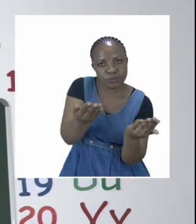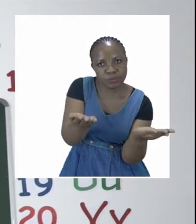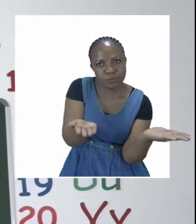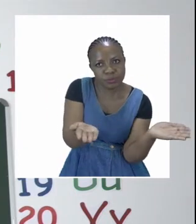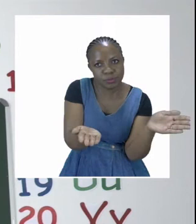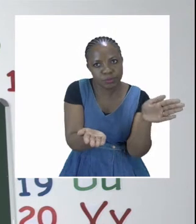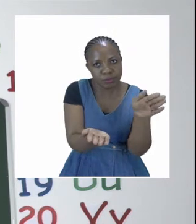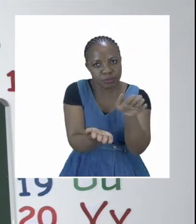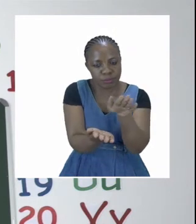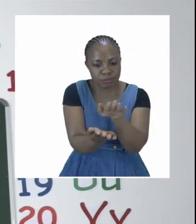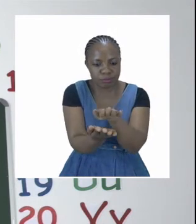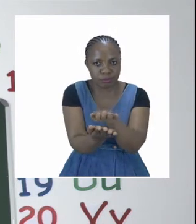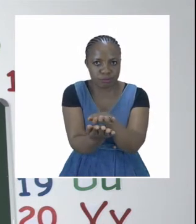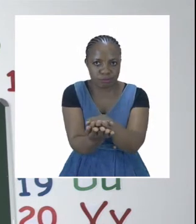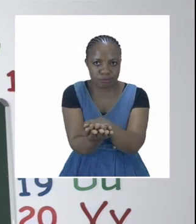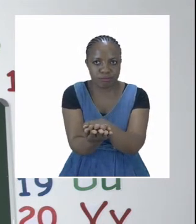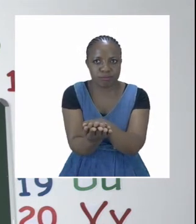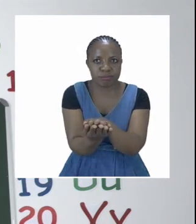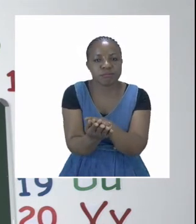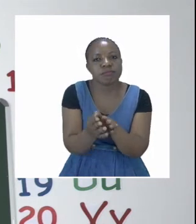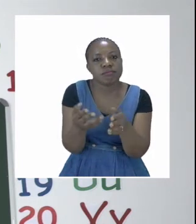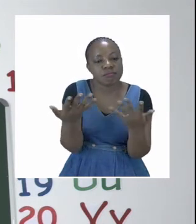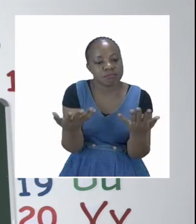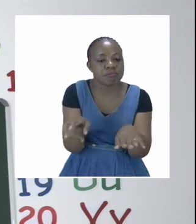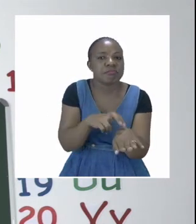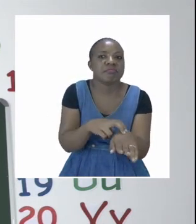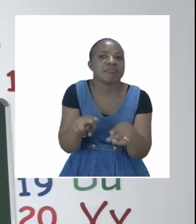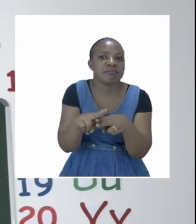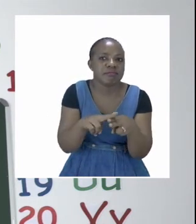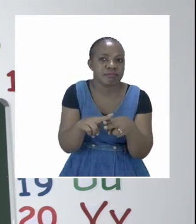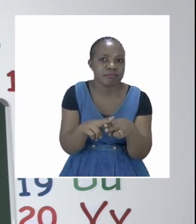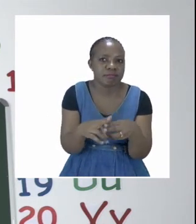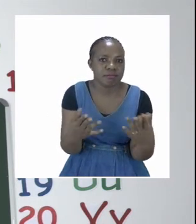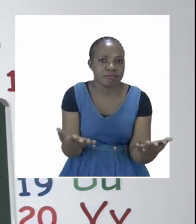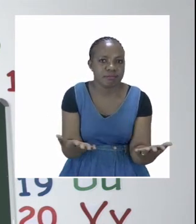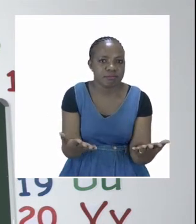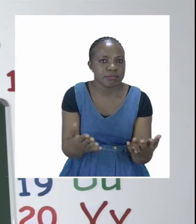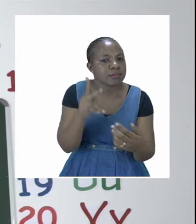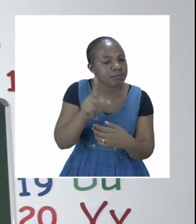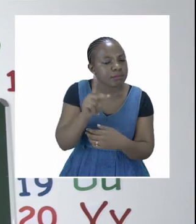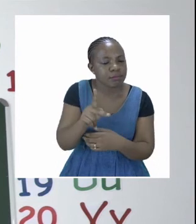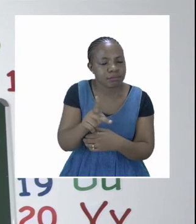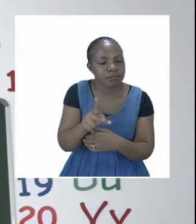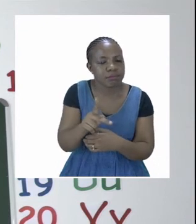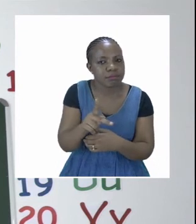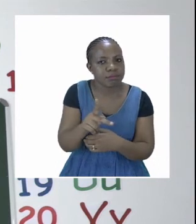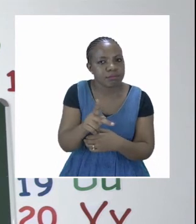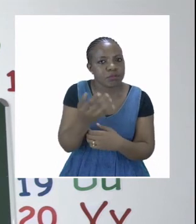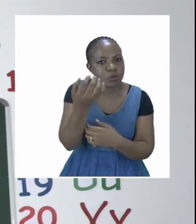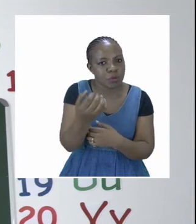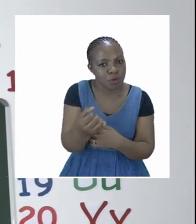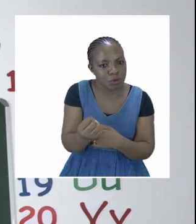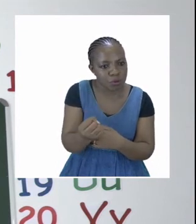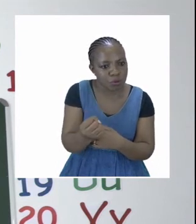it for ready to use. But there is more. We are also available on